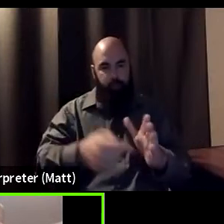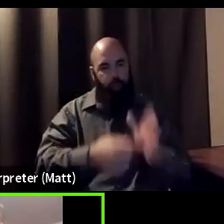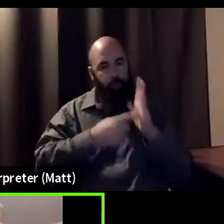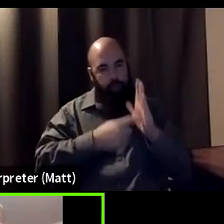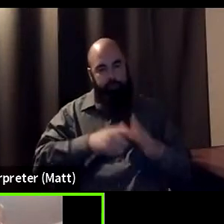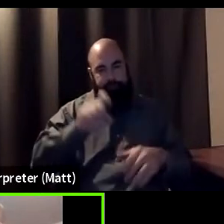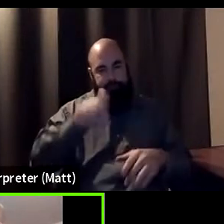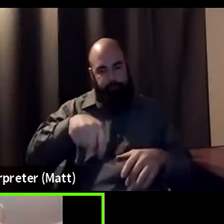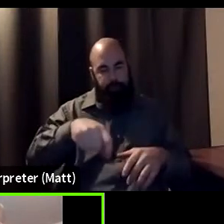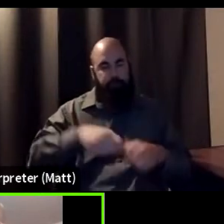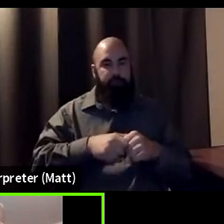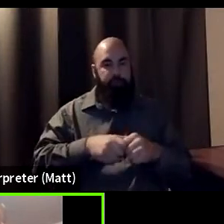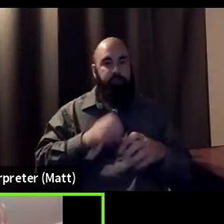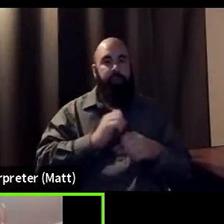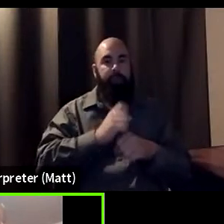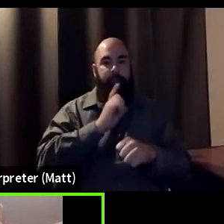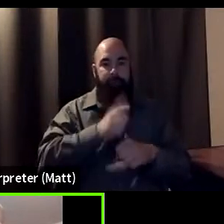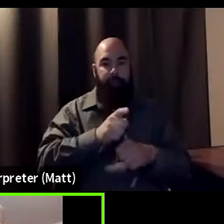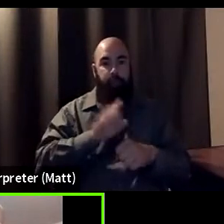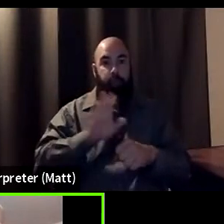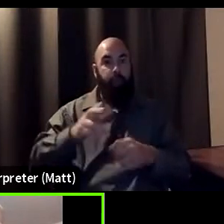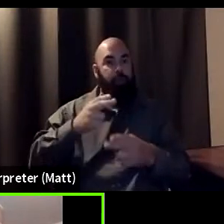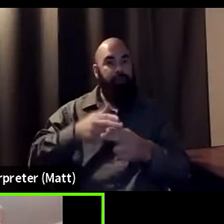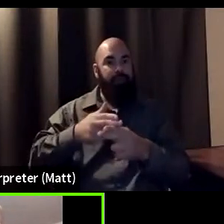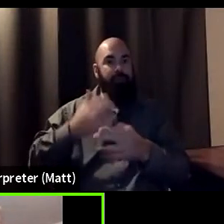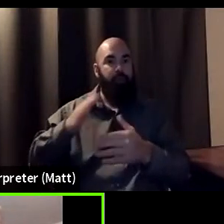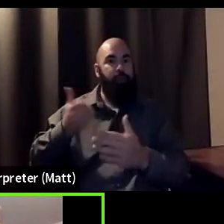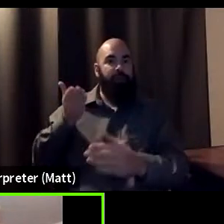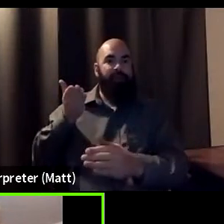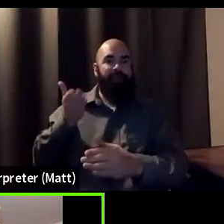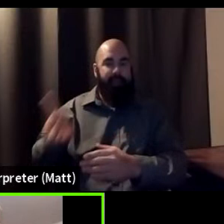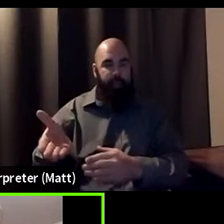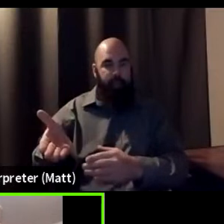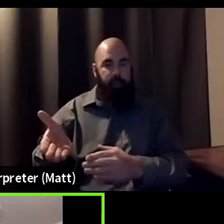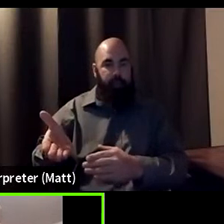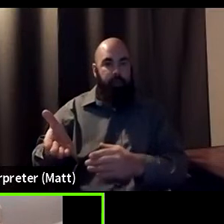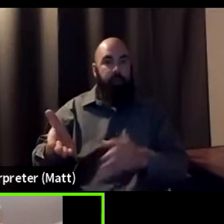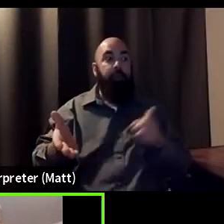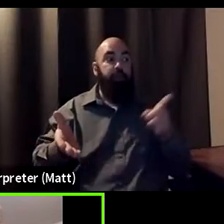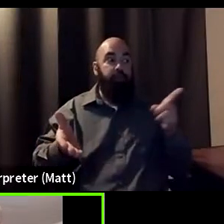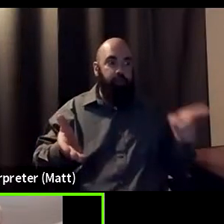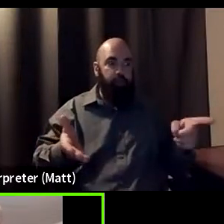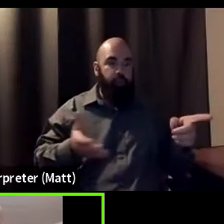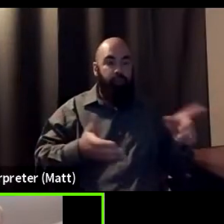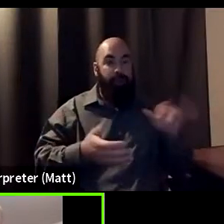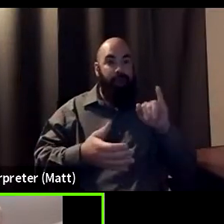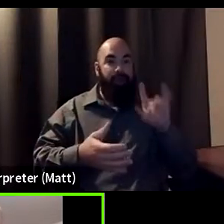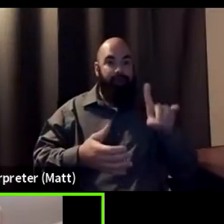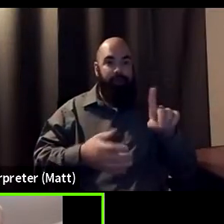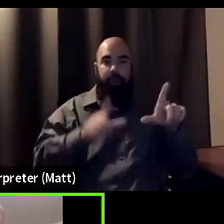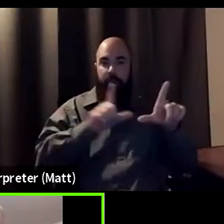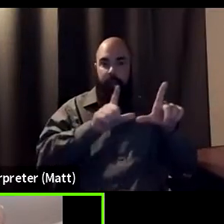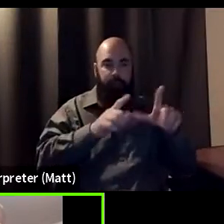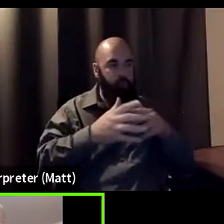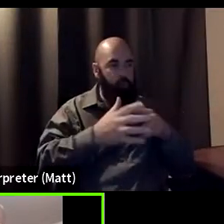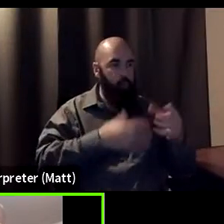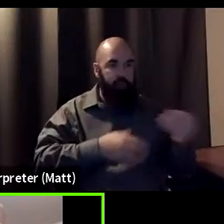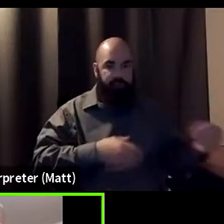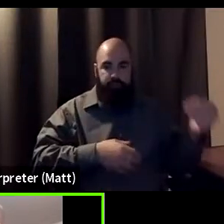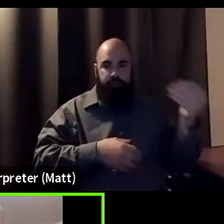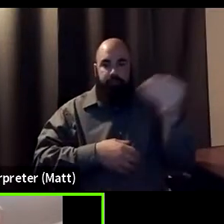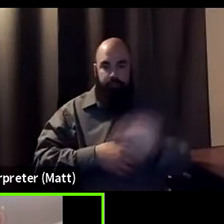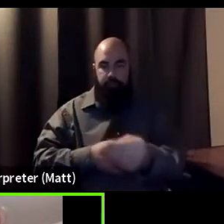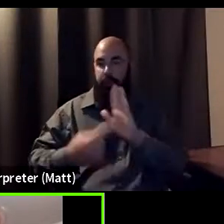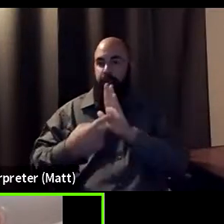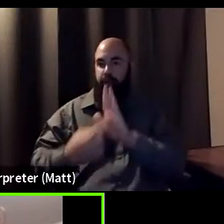wherever you go, they'll have your name on the list, and we need to have you provide identification that you are who